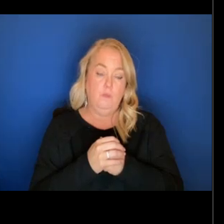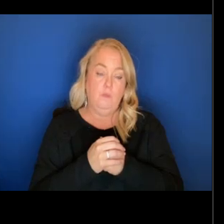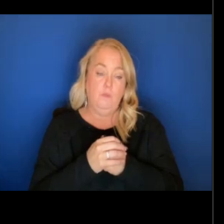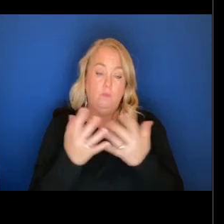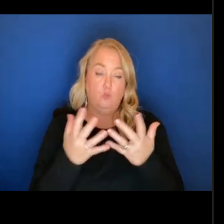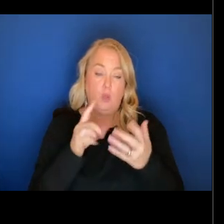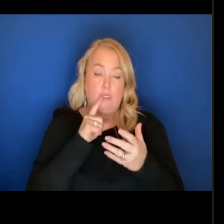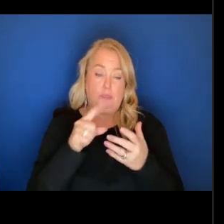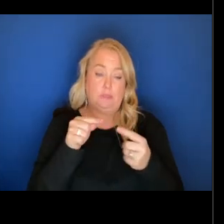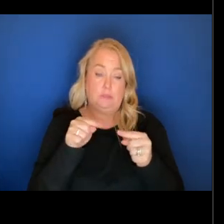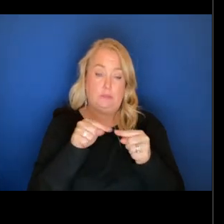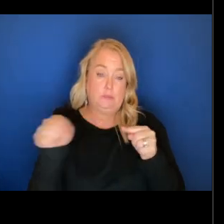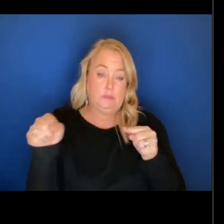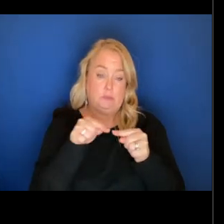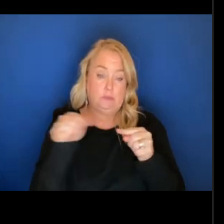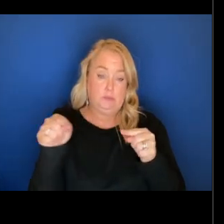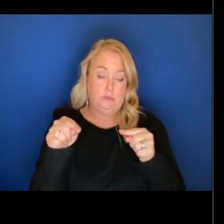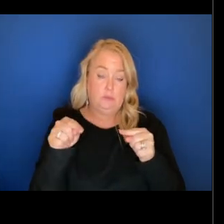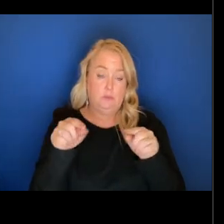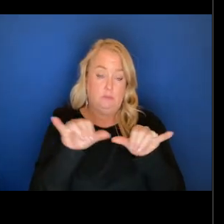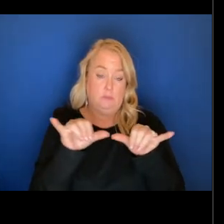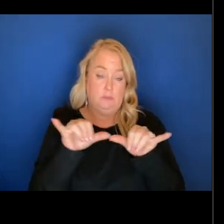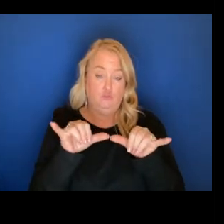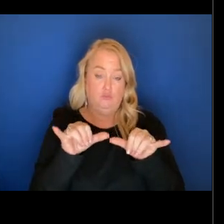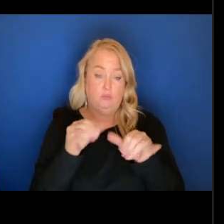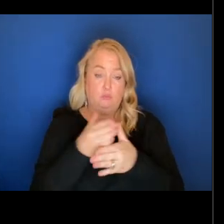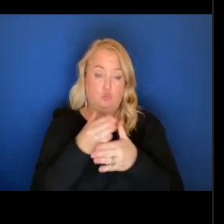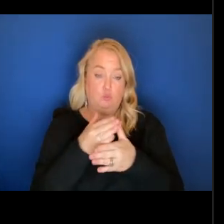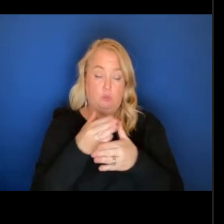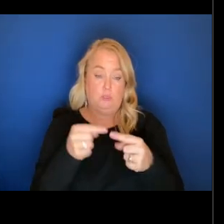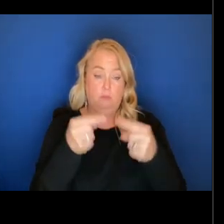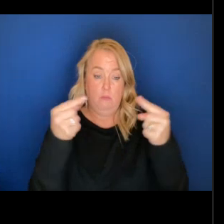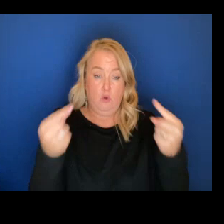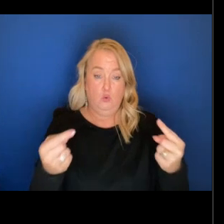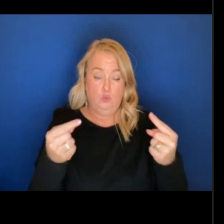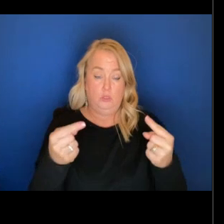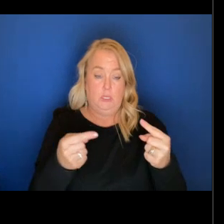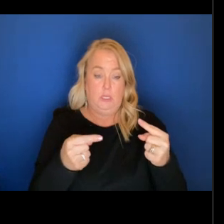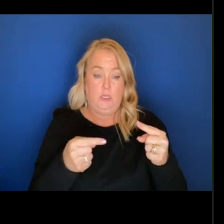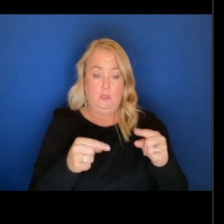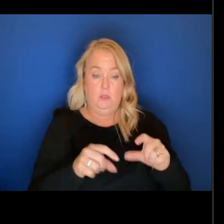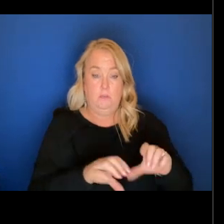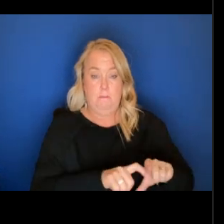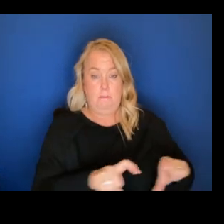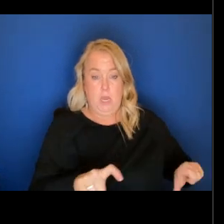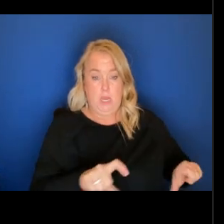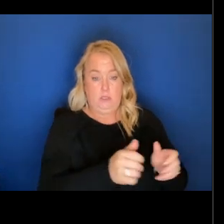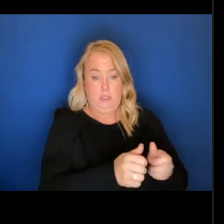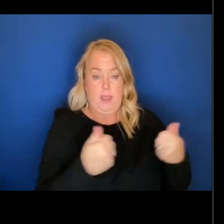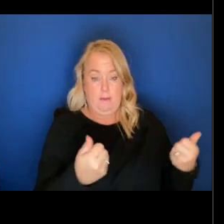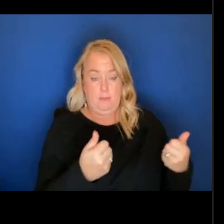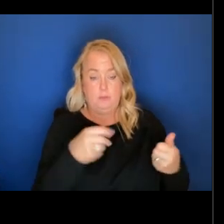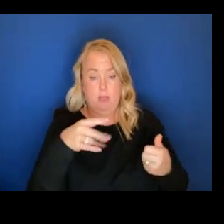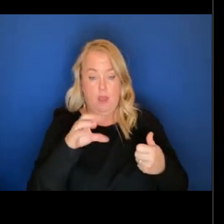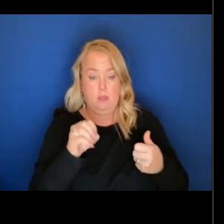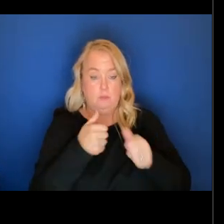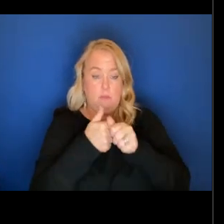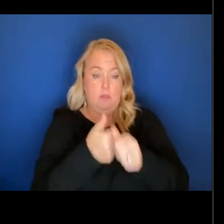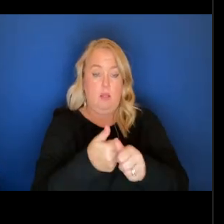Now let's check 6. What is the minimum distance between opposing base cabinets or appliances to comply with the